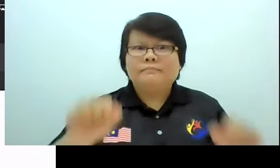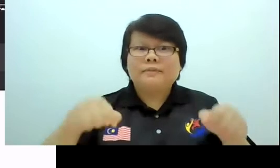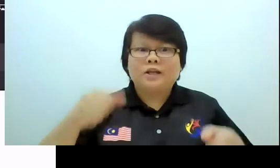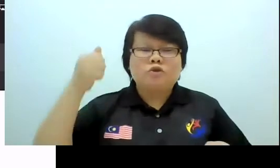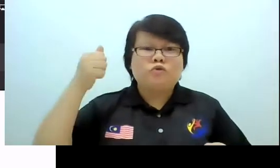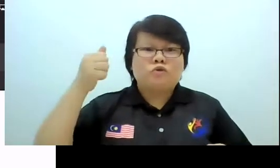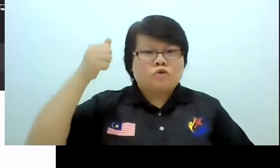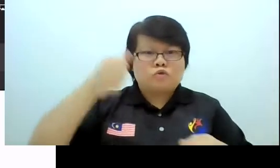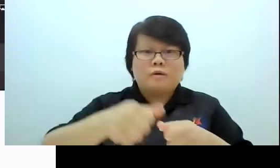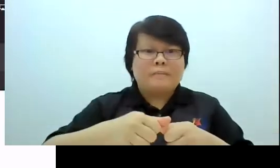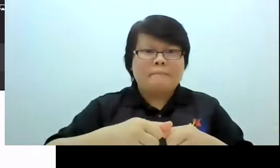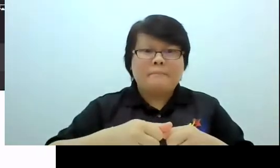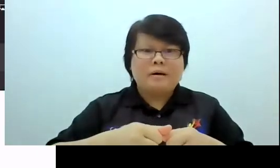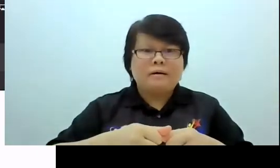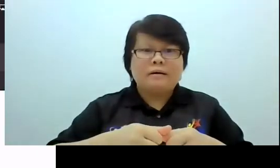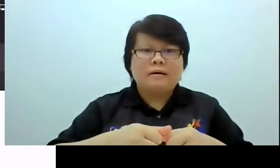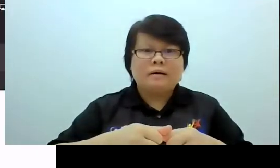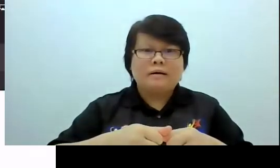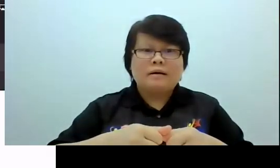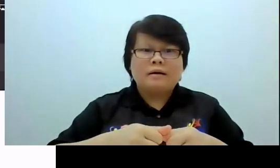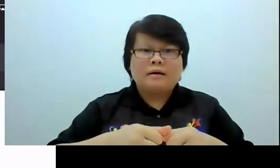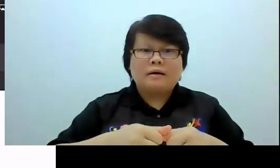what? Can you remember